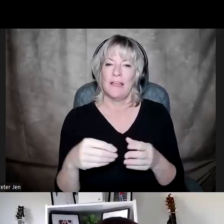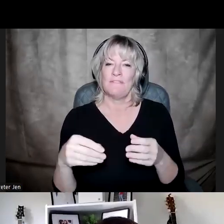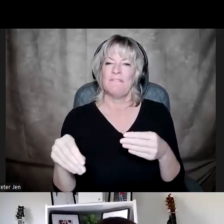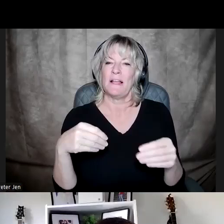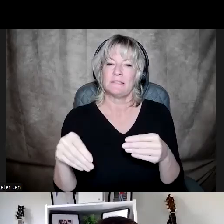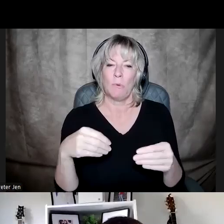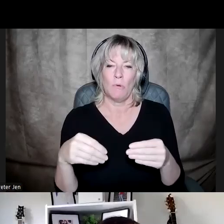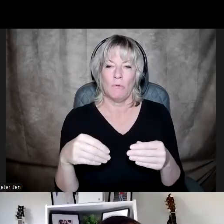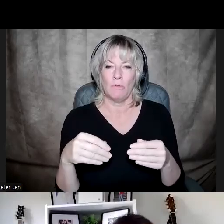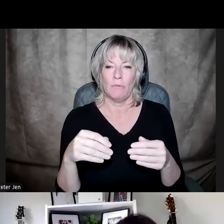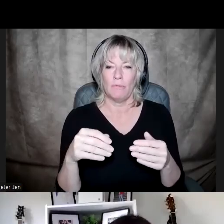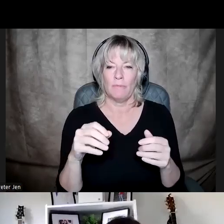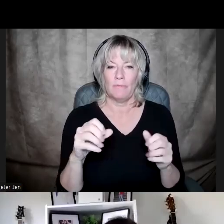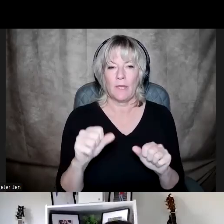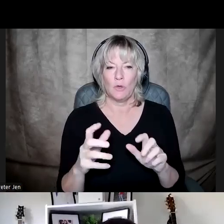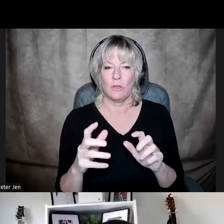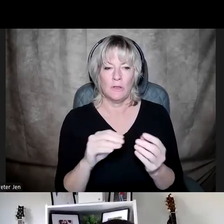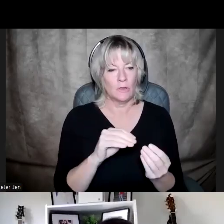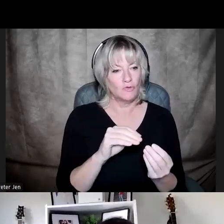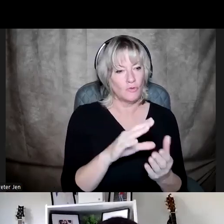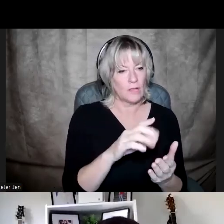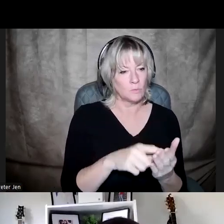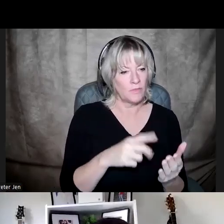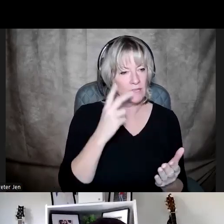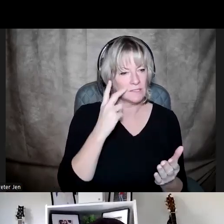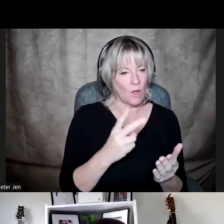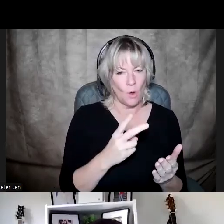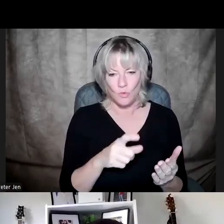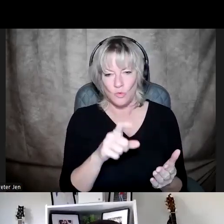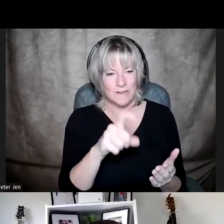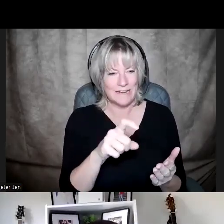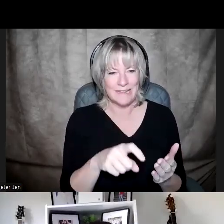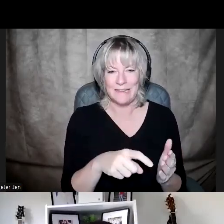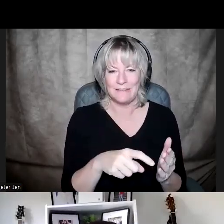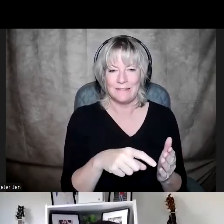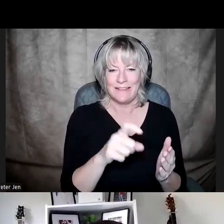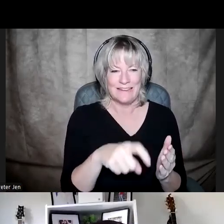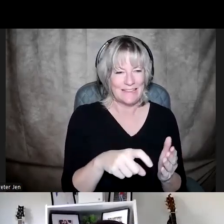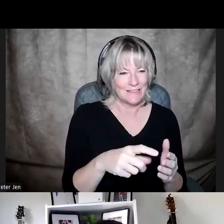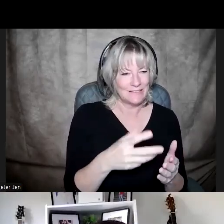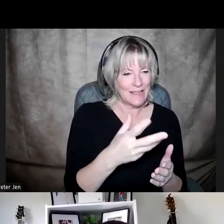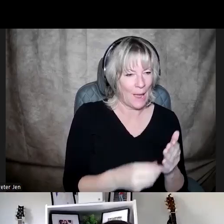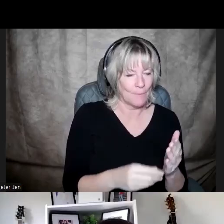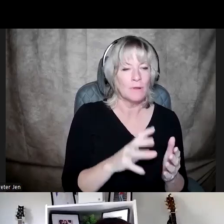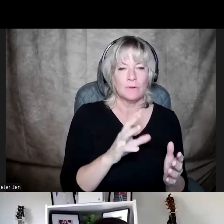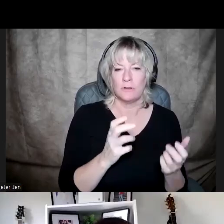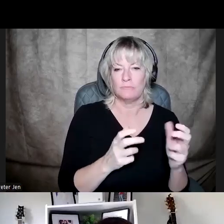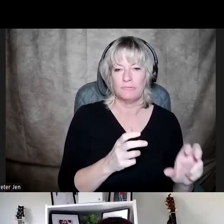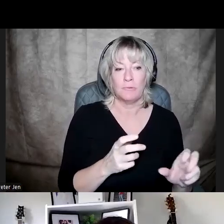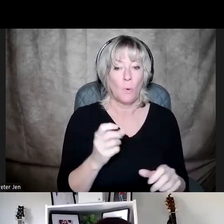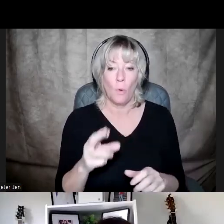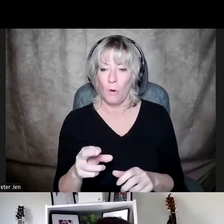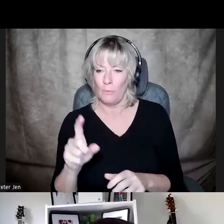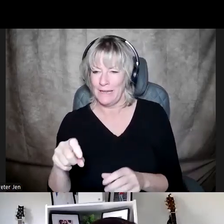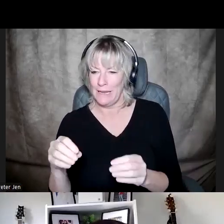of address what they sort of perceive as gaps in their system or areas where they feel strengthened to really kind of maximize